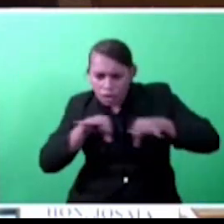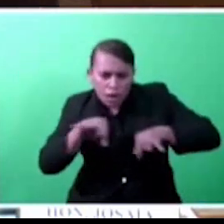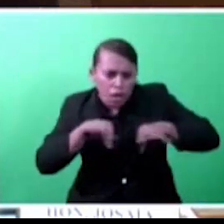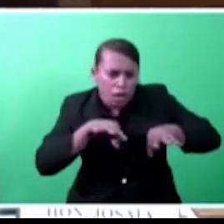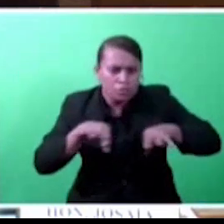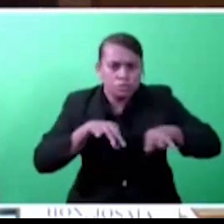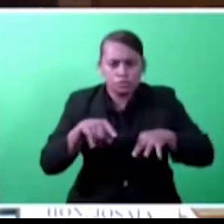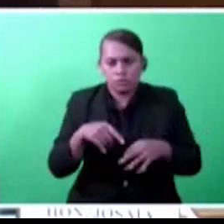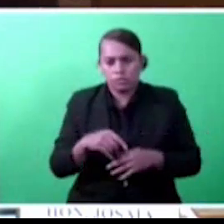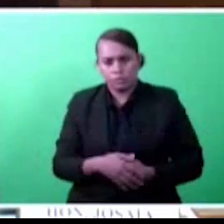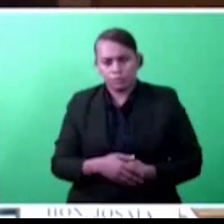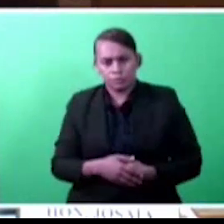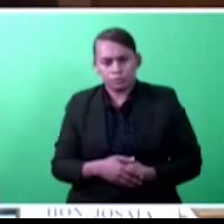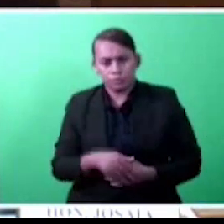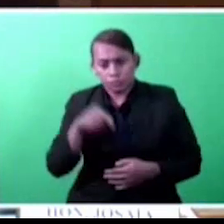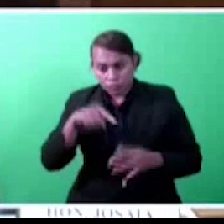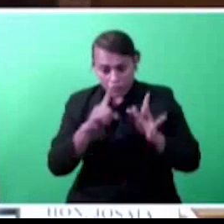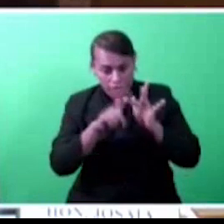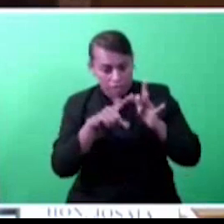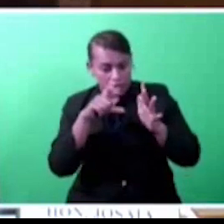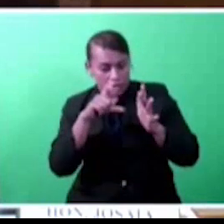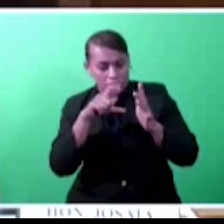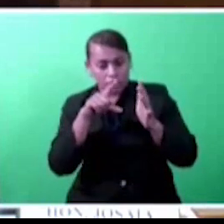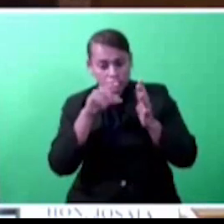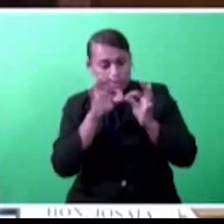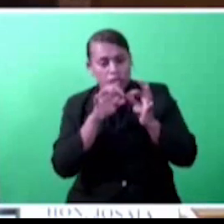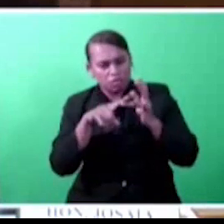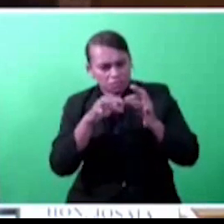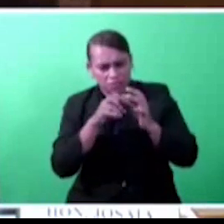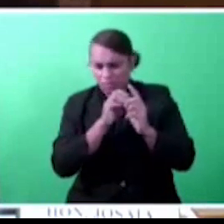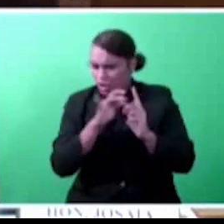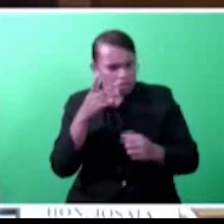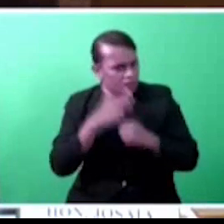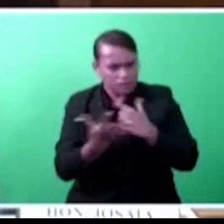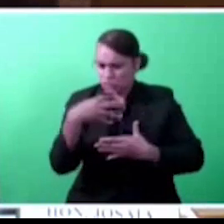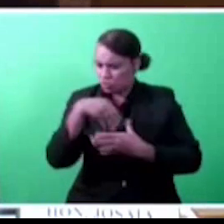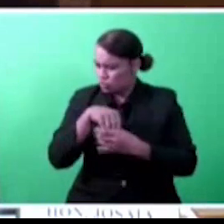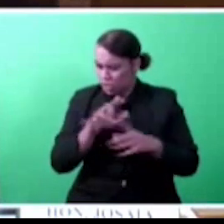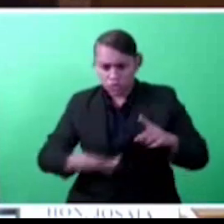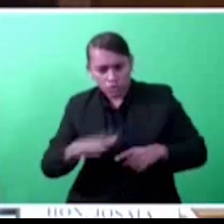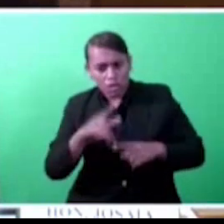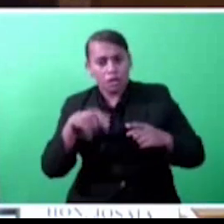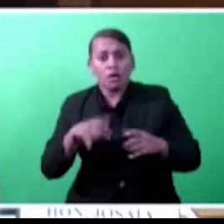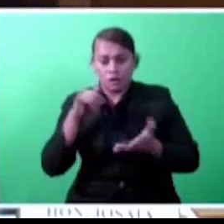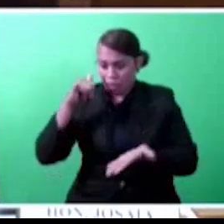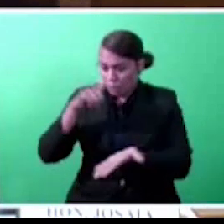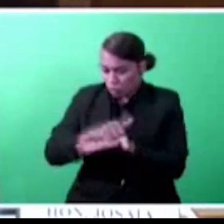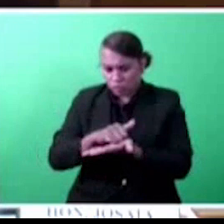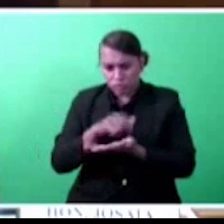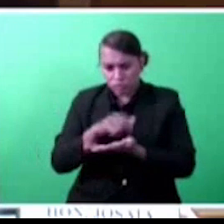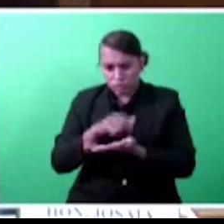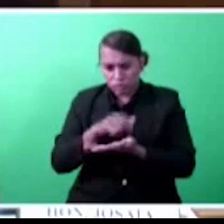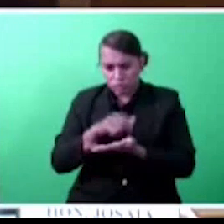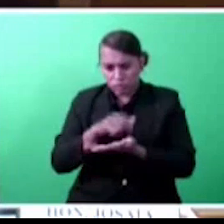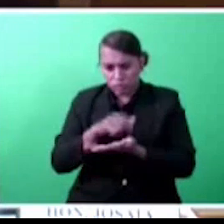Speaker, the scope of the ICVM did not include the area of aircraft accident and incident investigation, as the ICAO's